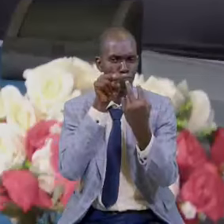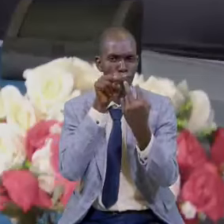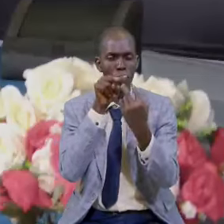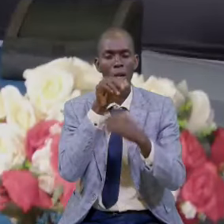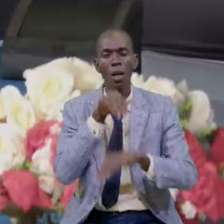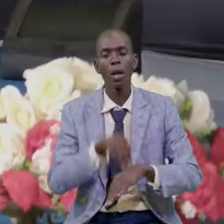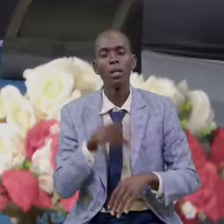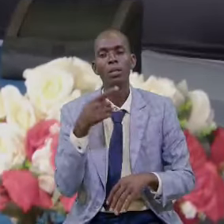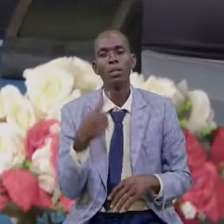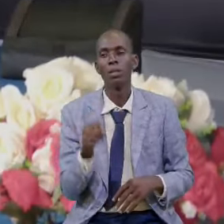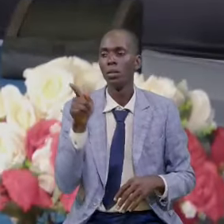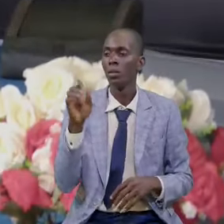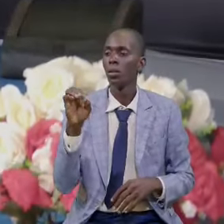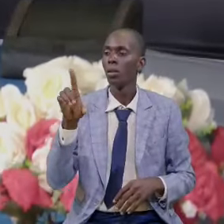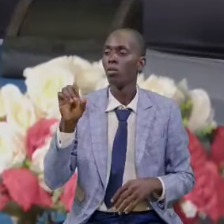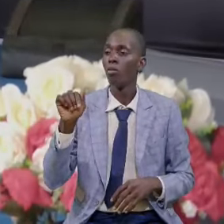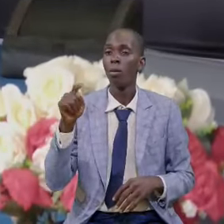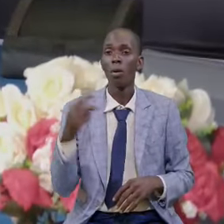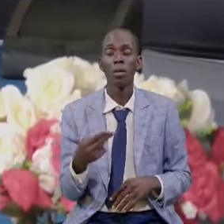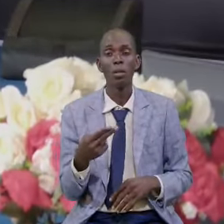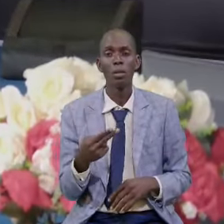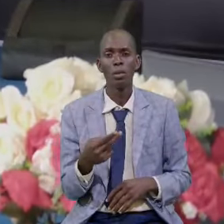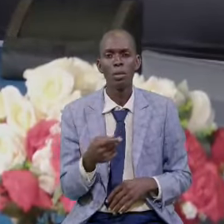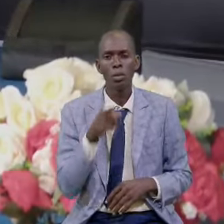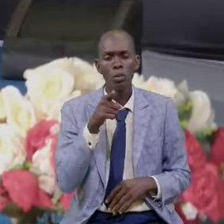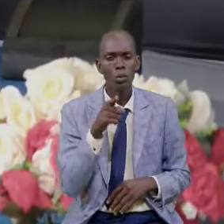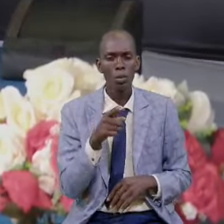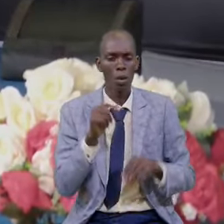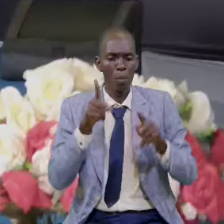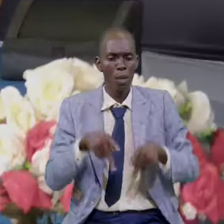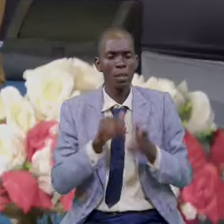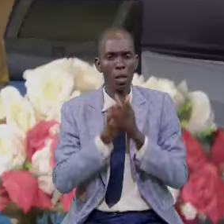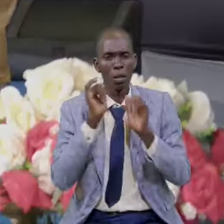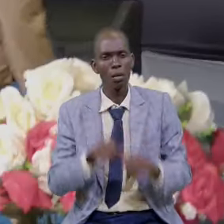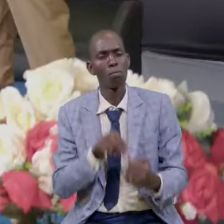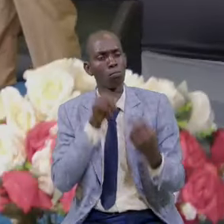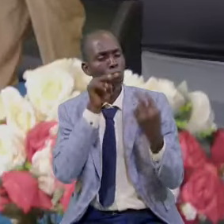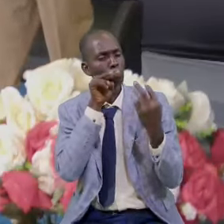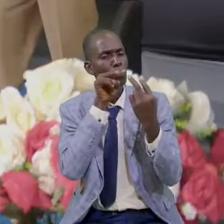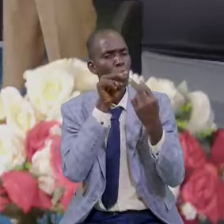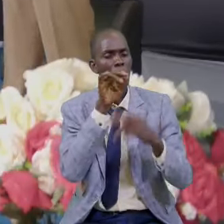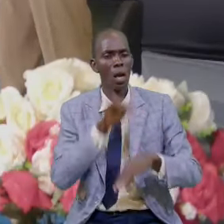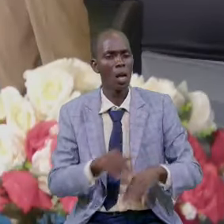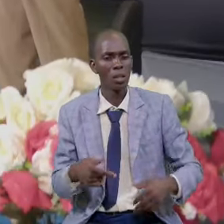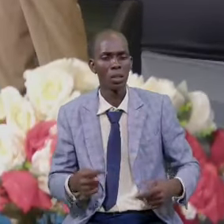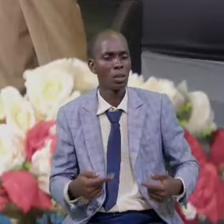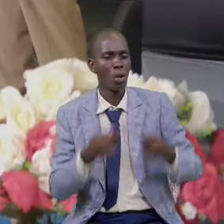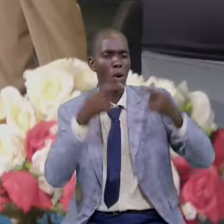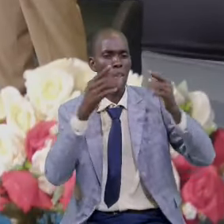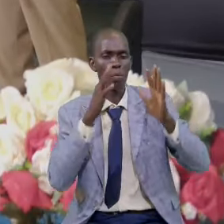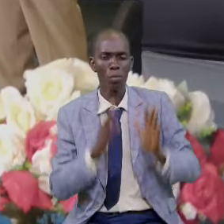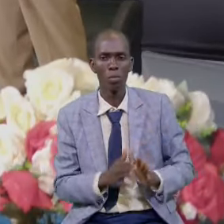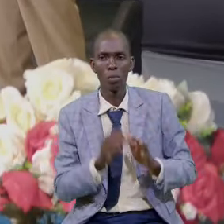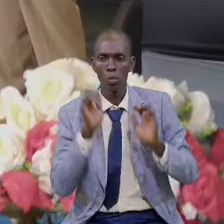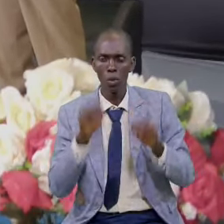can look at challengers, opposers. The people who can look at the